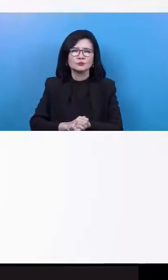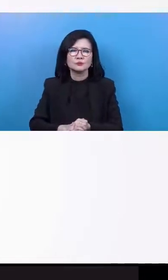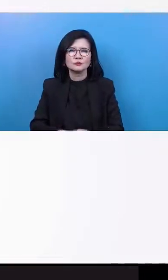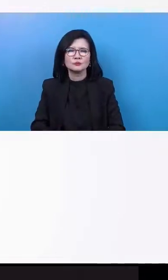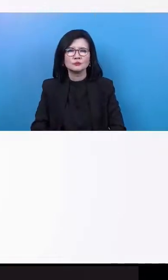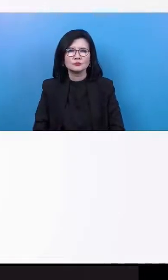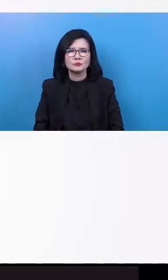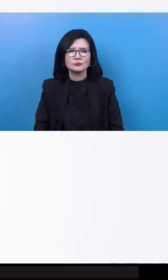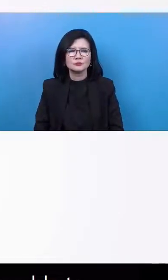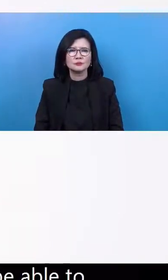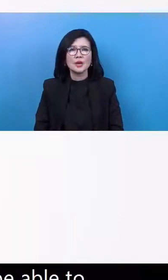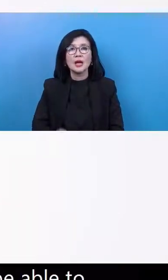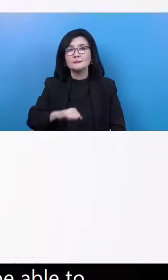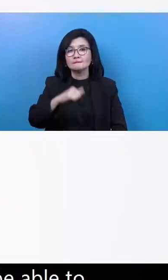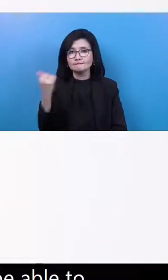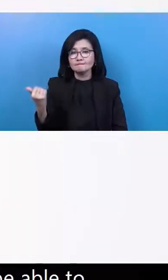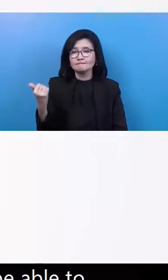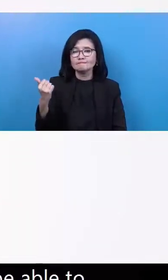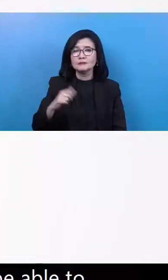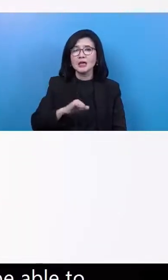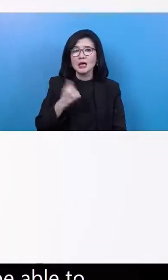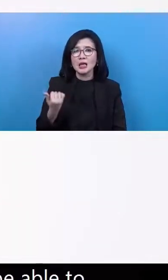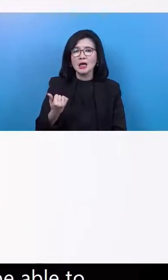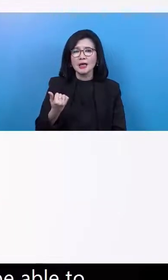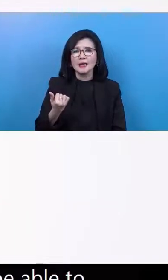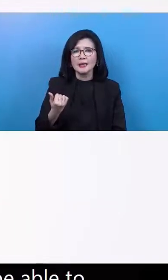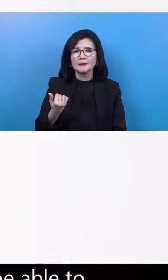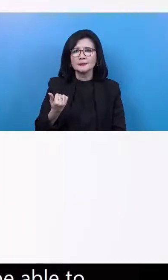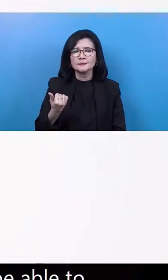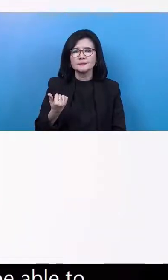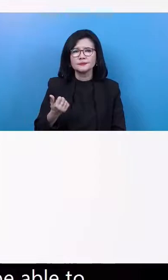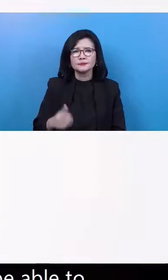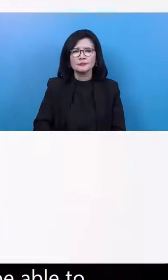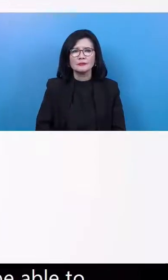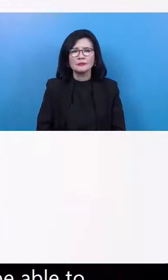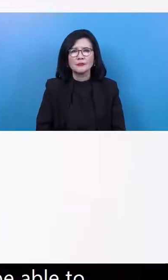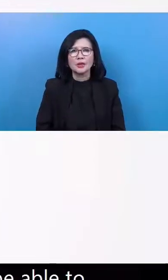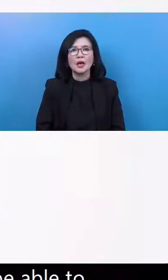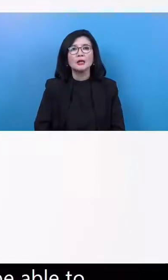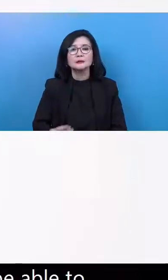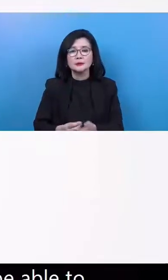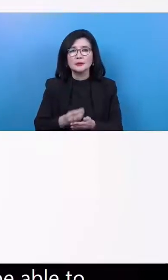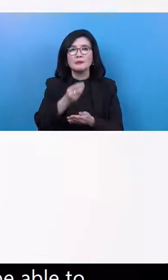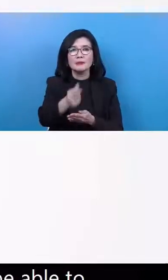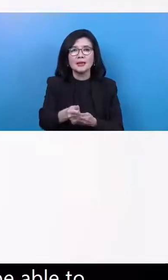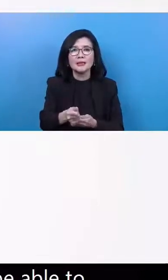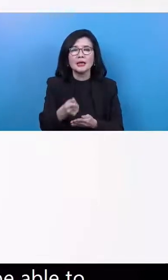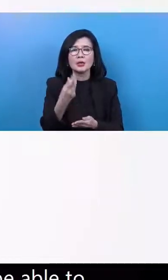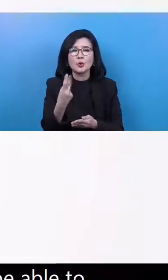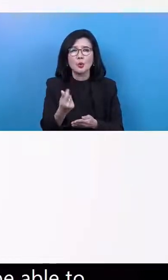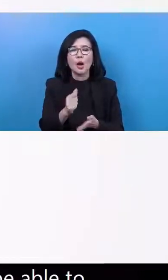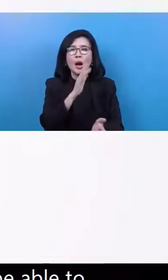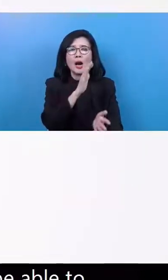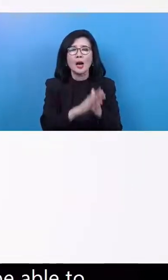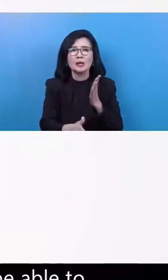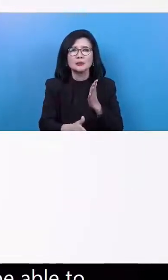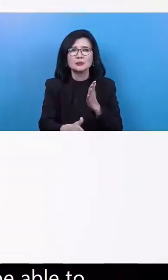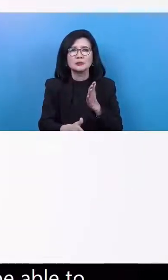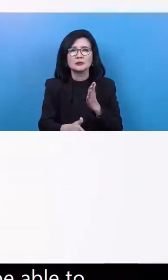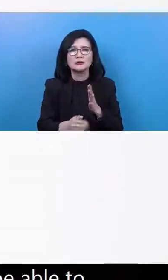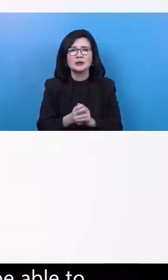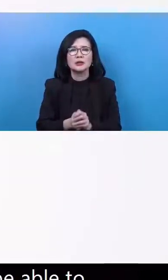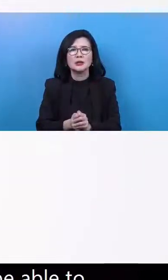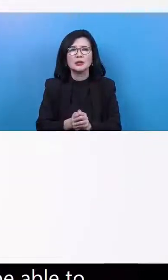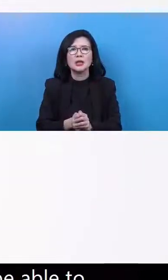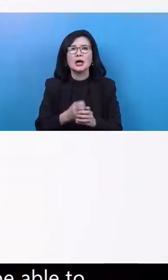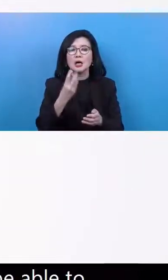cash, providing cash or financial means to be able to support their people. And in the